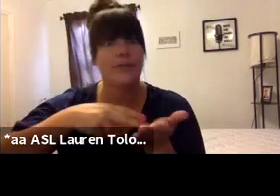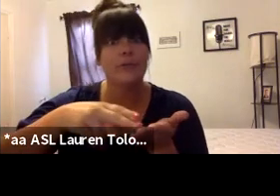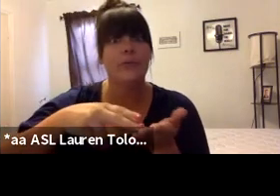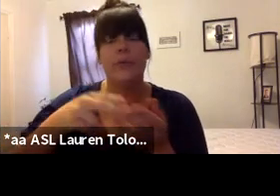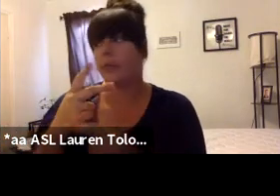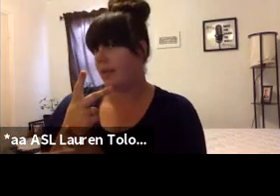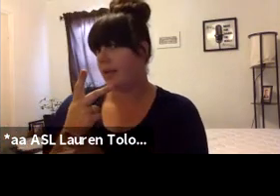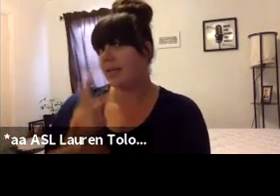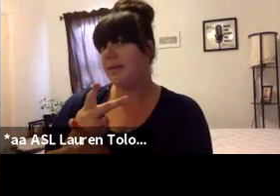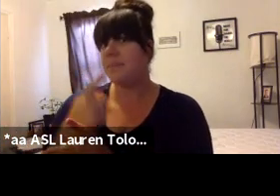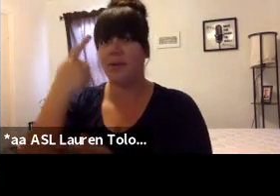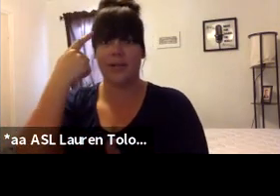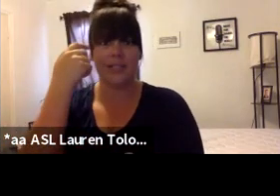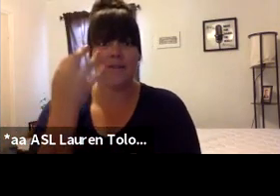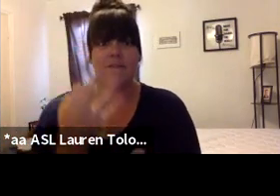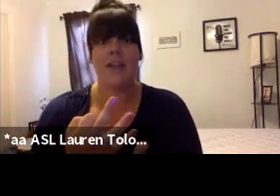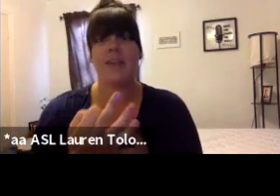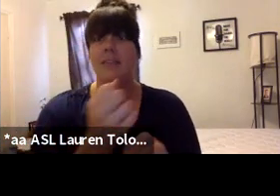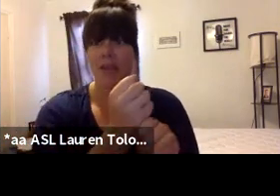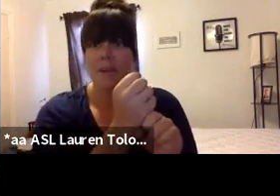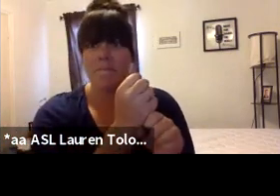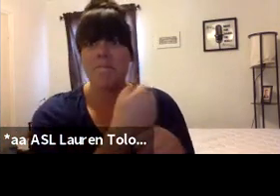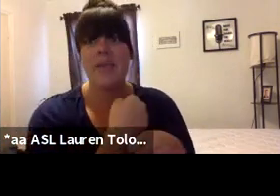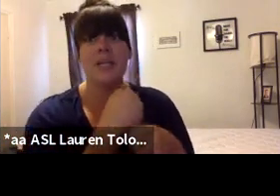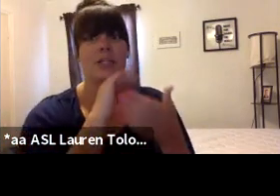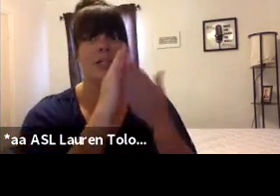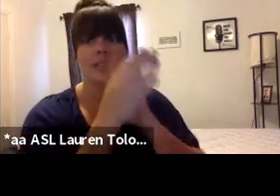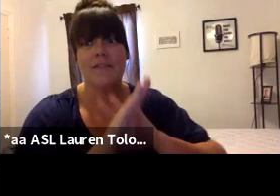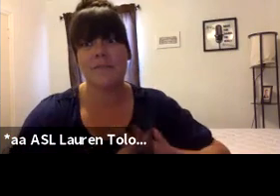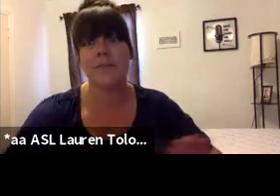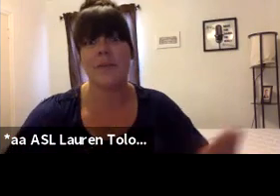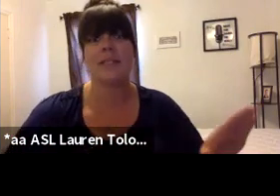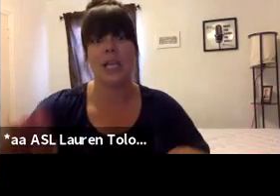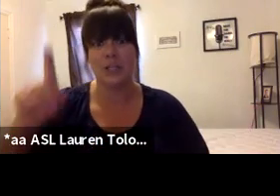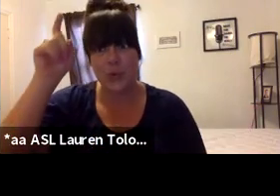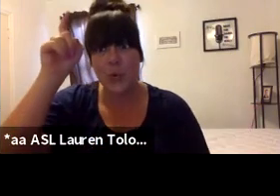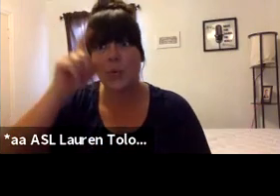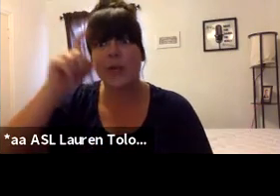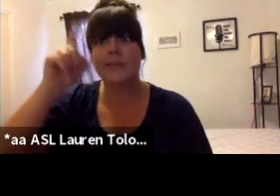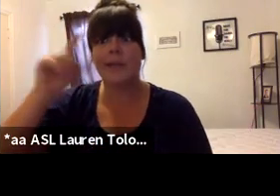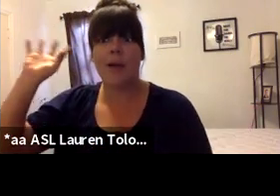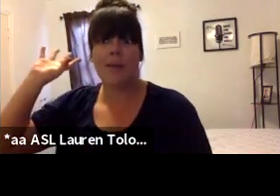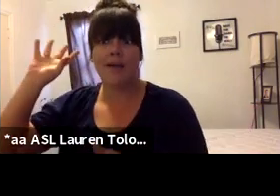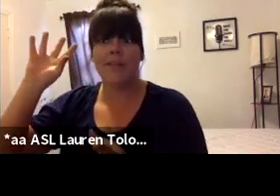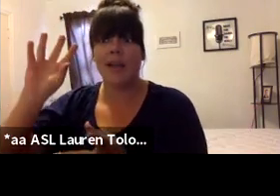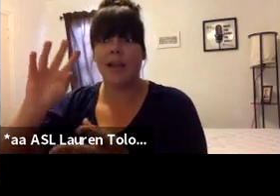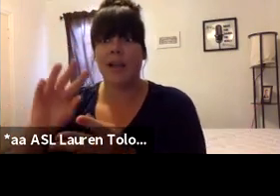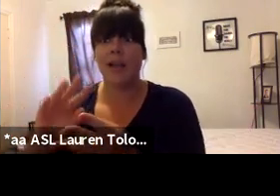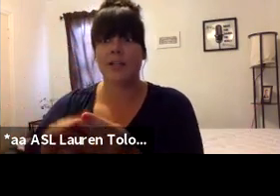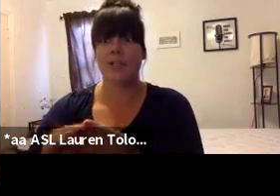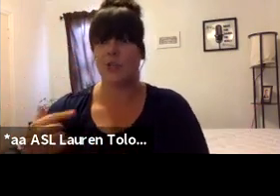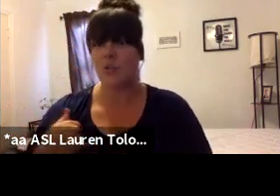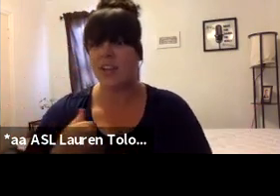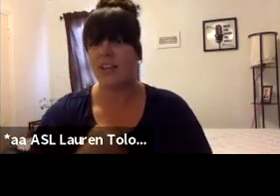faith, makers of peace, and the wisdom of ages. We are